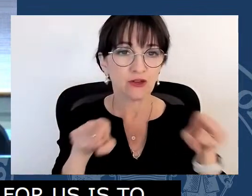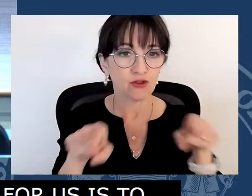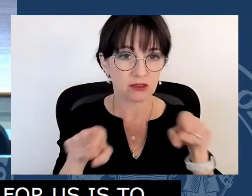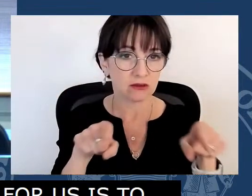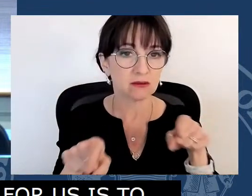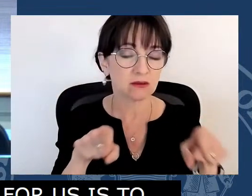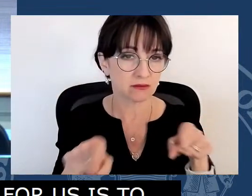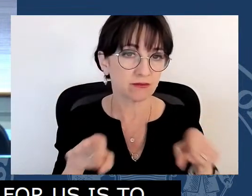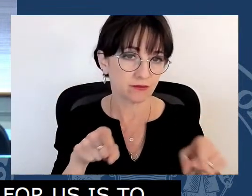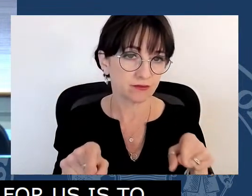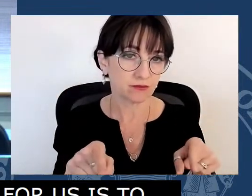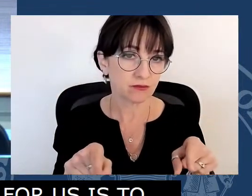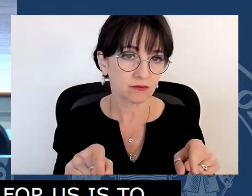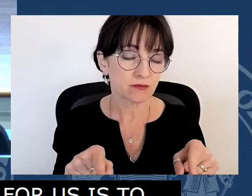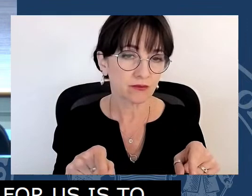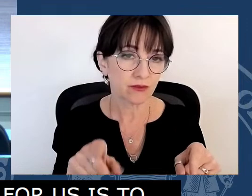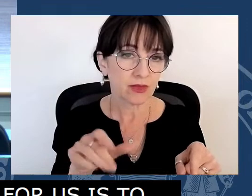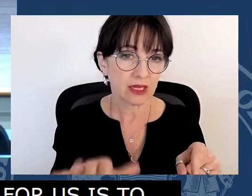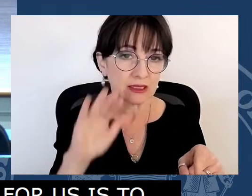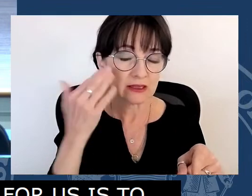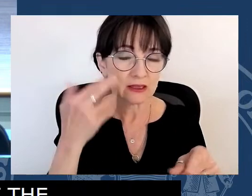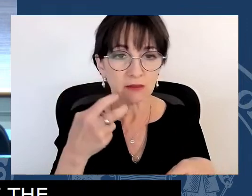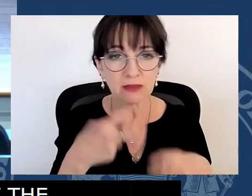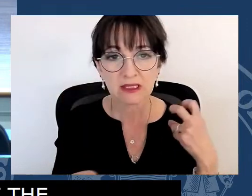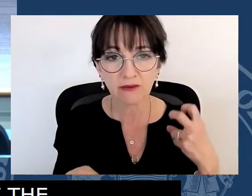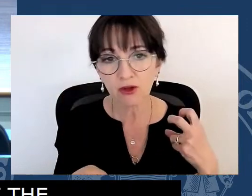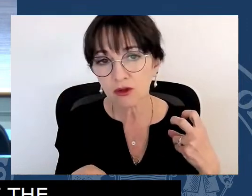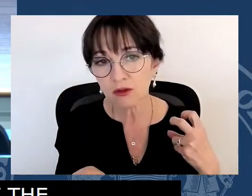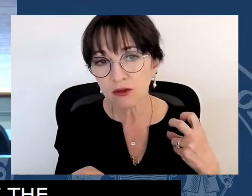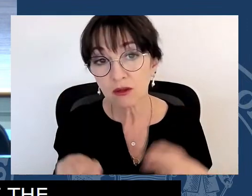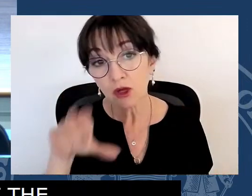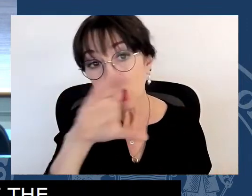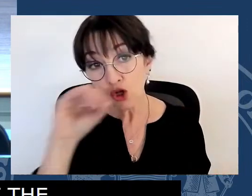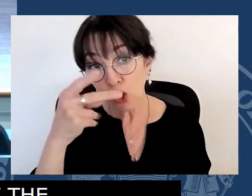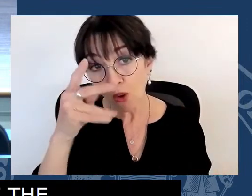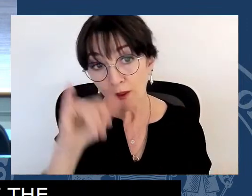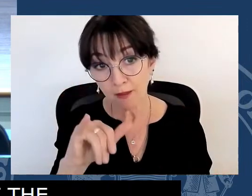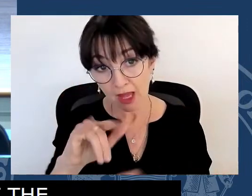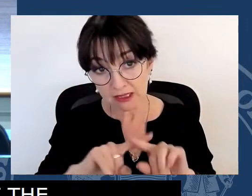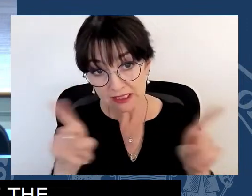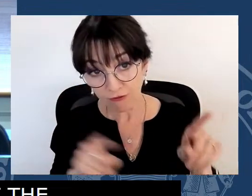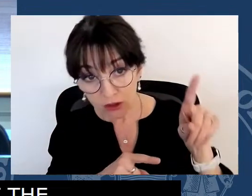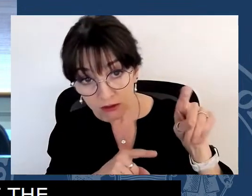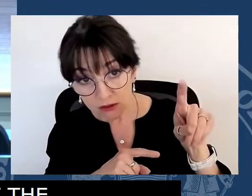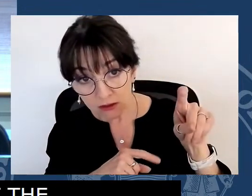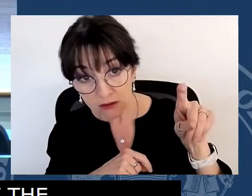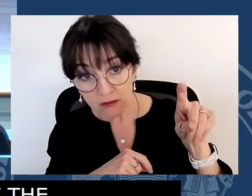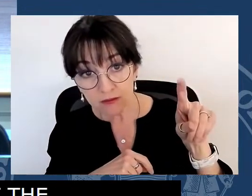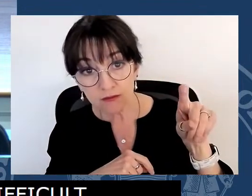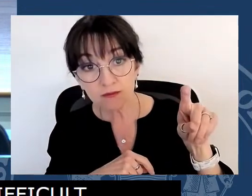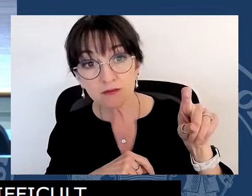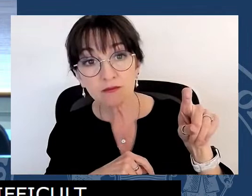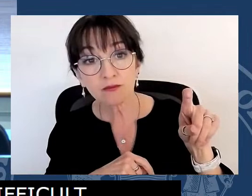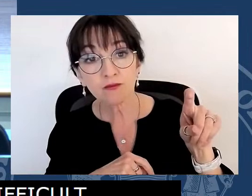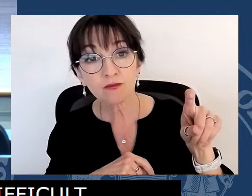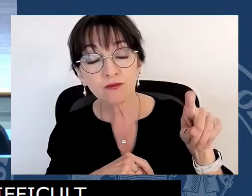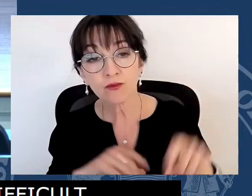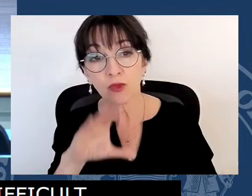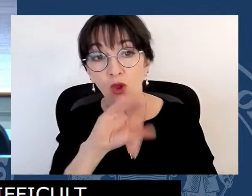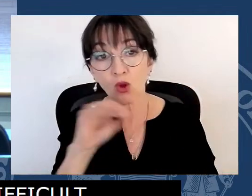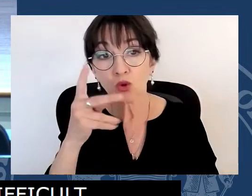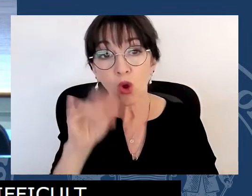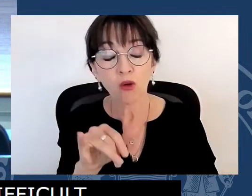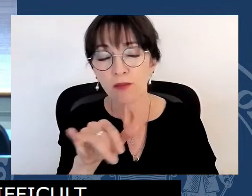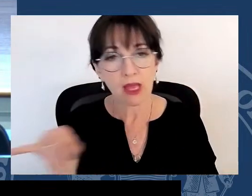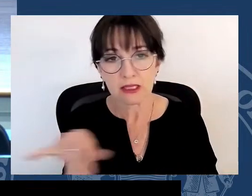proven to be difficult. Well, the co-pays are different. Are the co-pays different? Okay, co-pays are not different. The